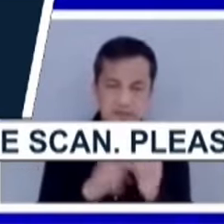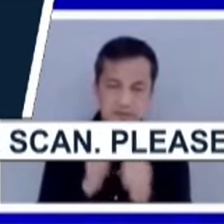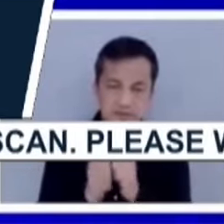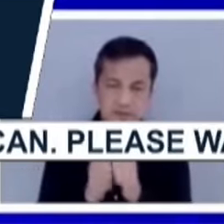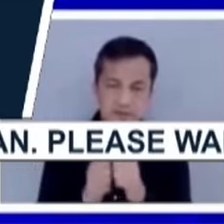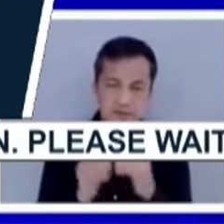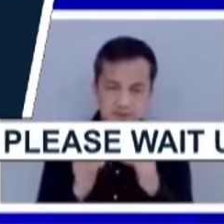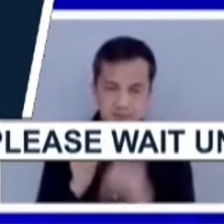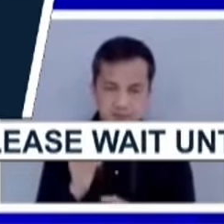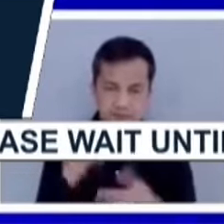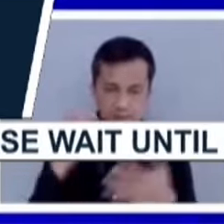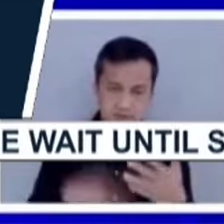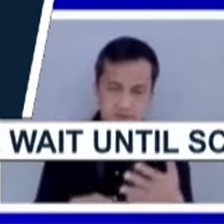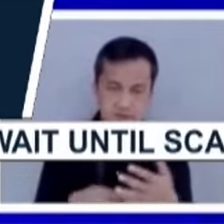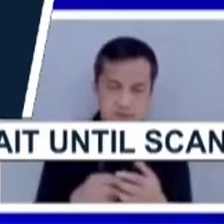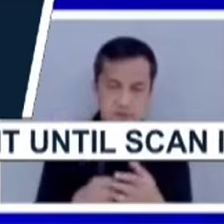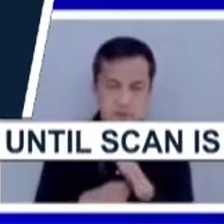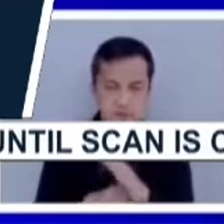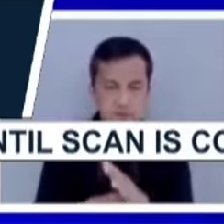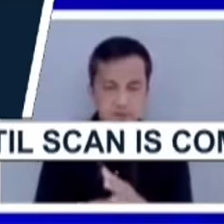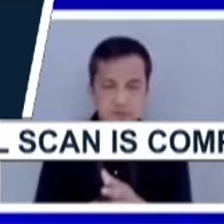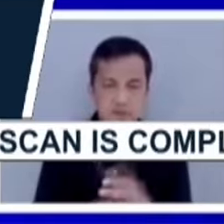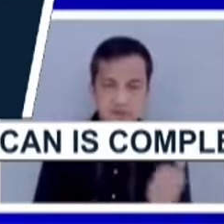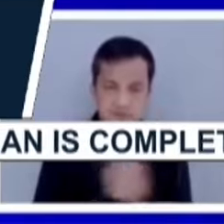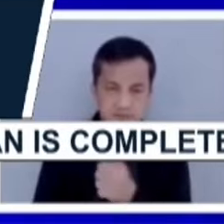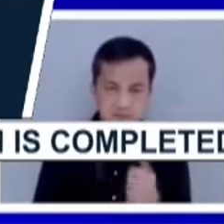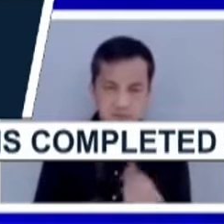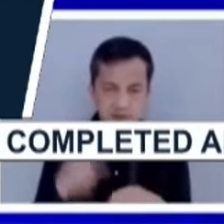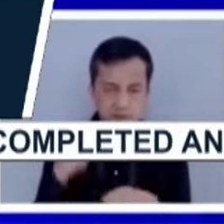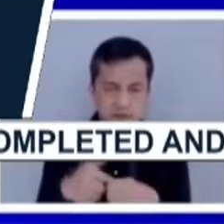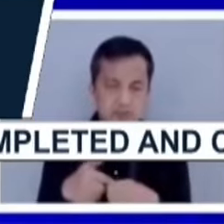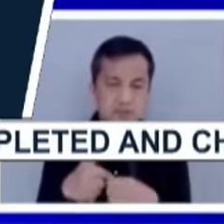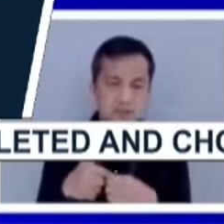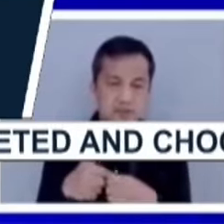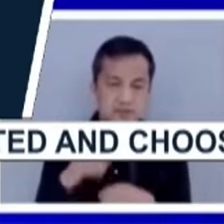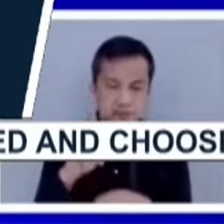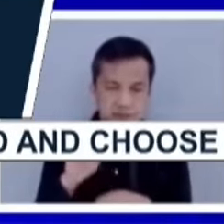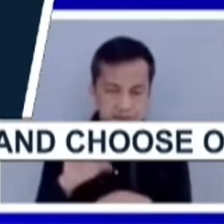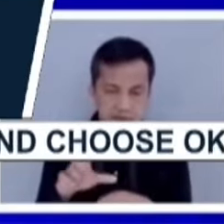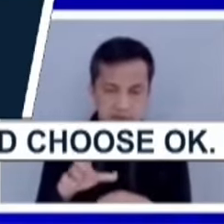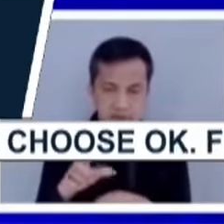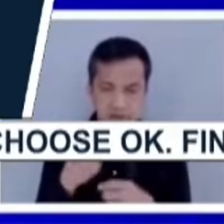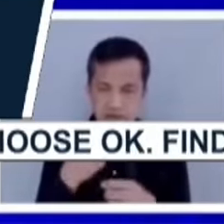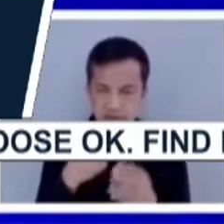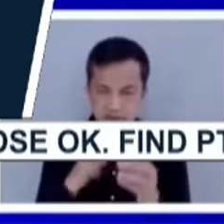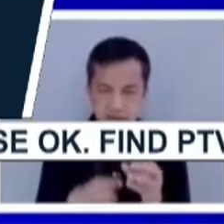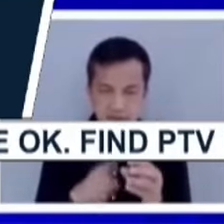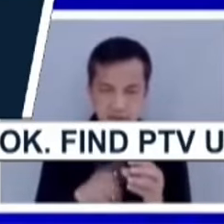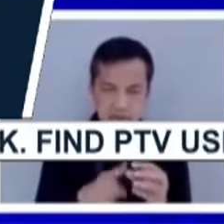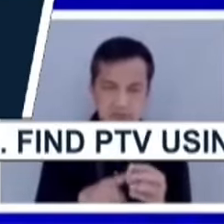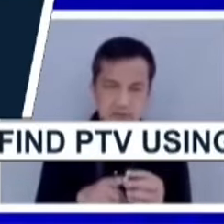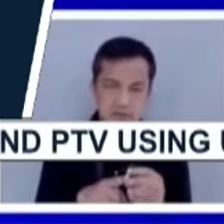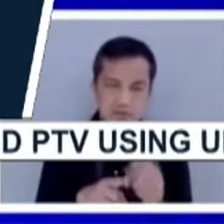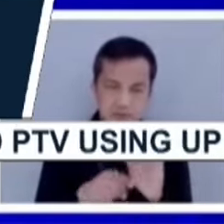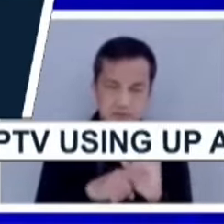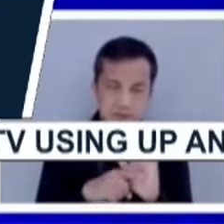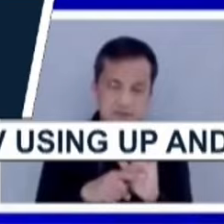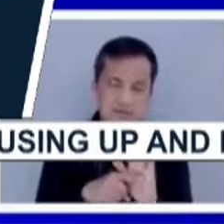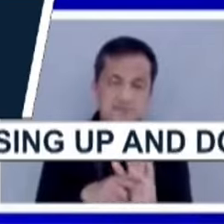talagang bumaba yung presyo niya. So anong example nito? Yung transport, gasolina, diesel, kamatis, o yun, mga negative